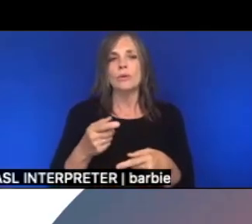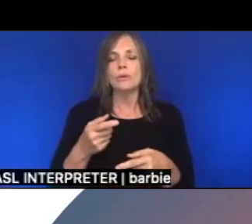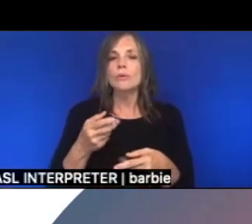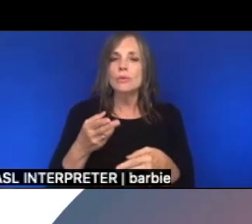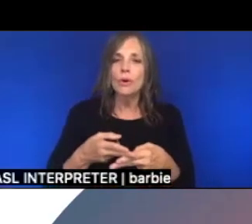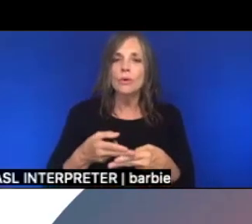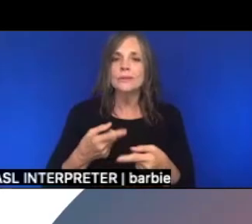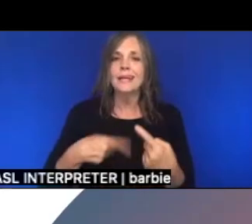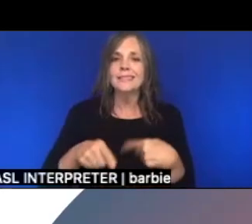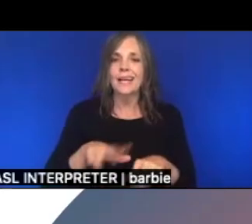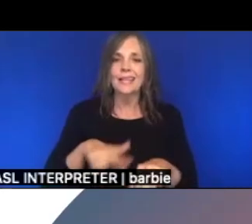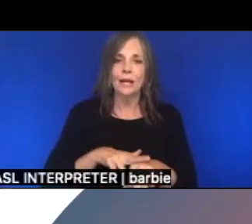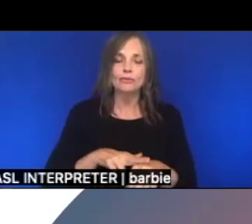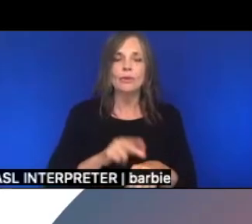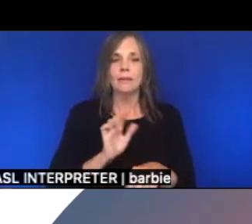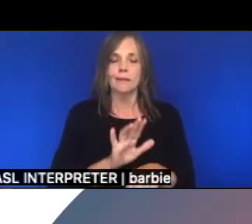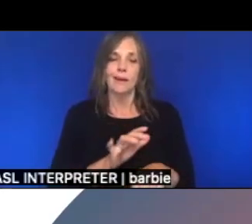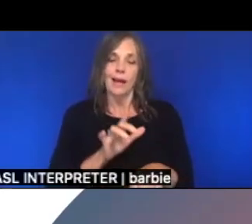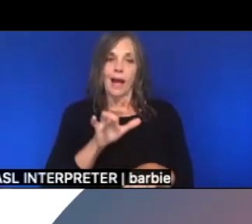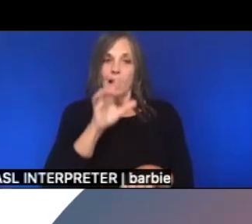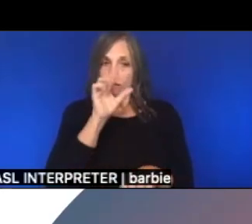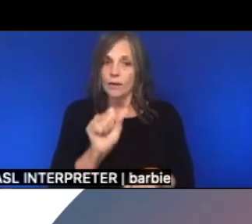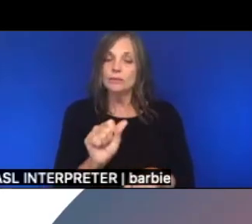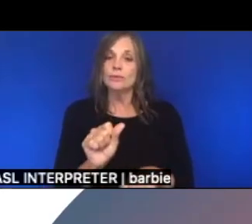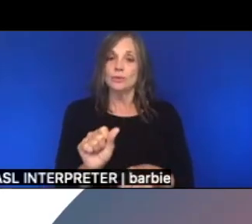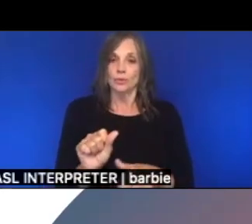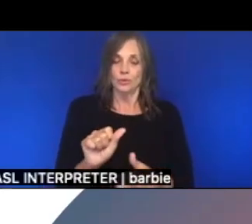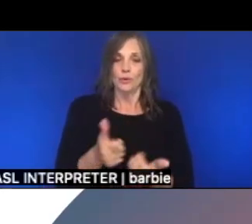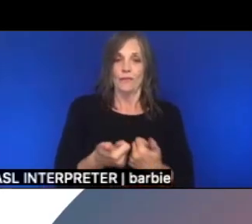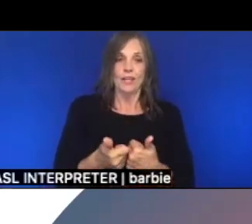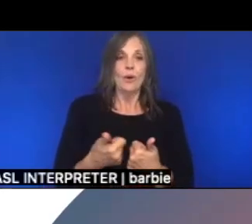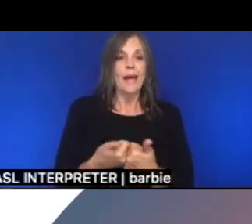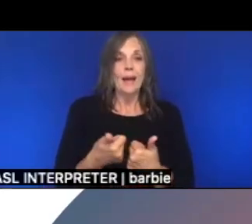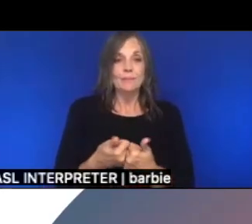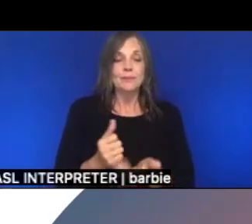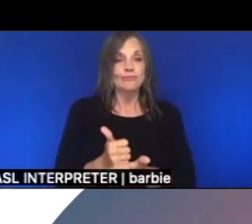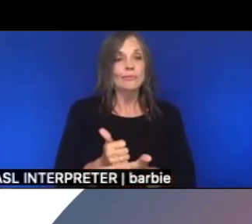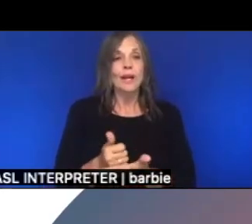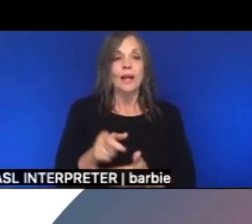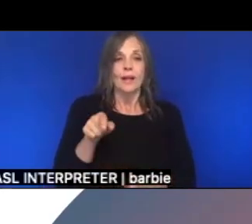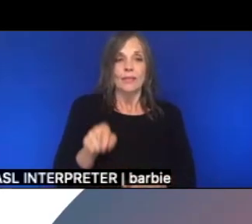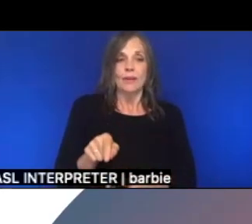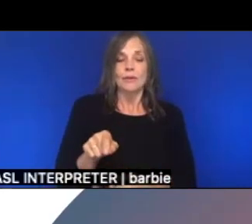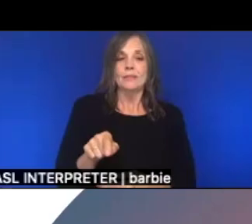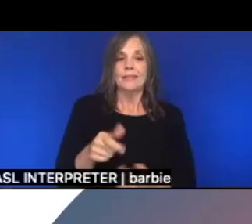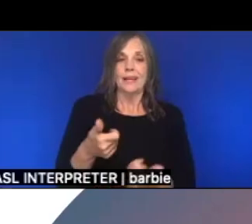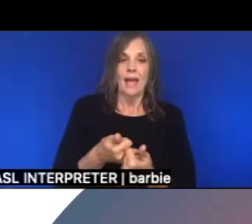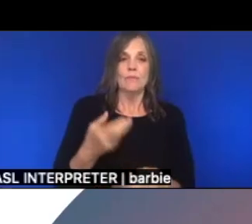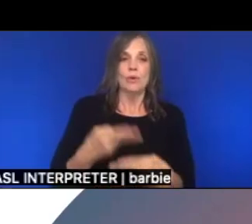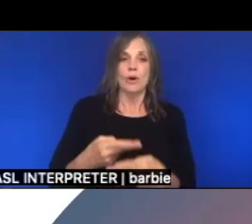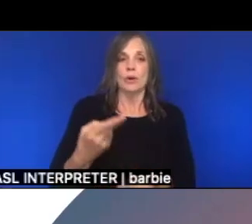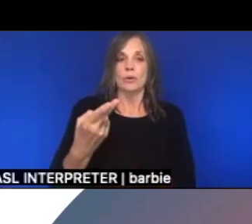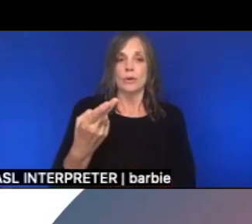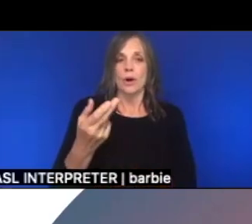can also play harmonium, the musical. This has been developed with deaf and the hard